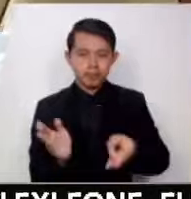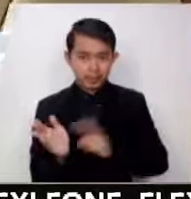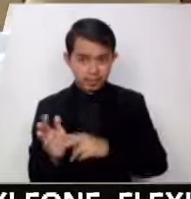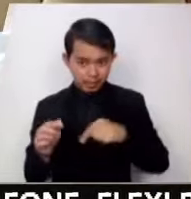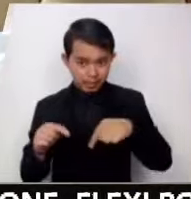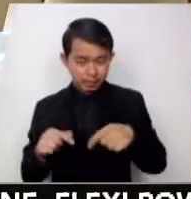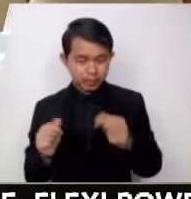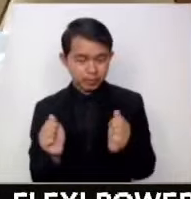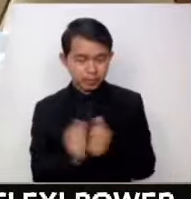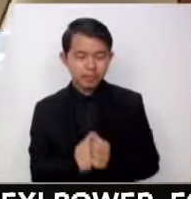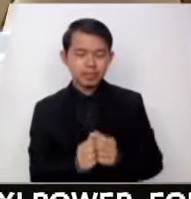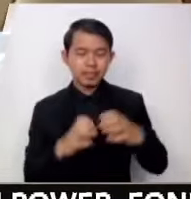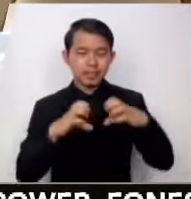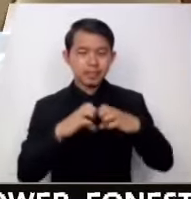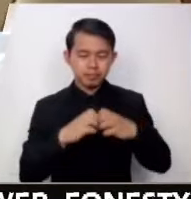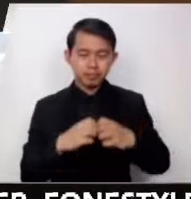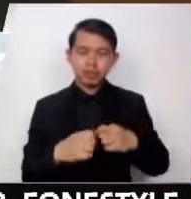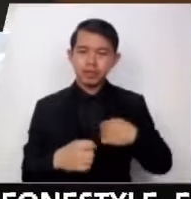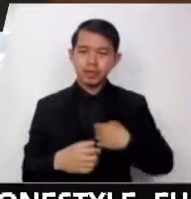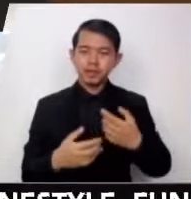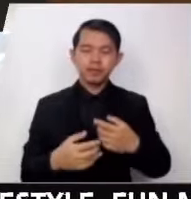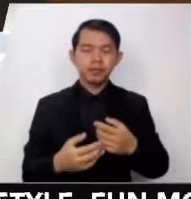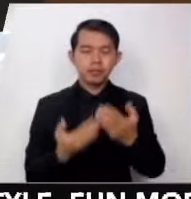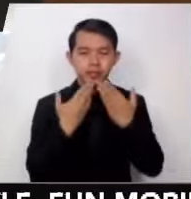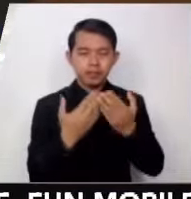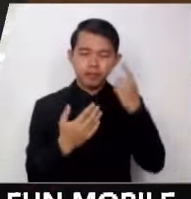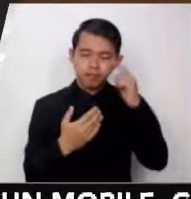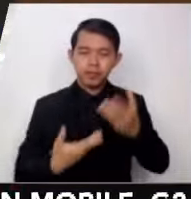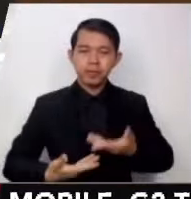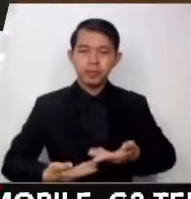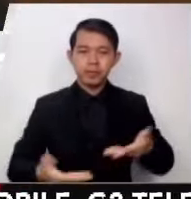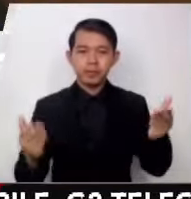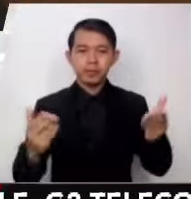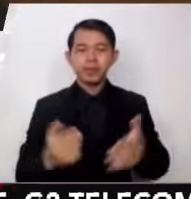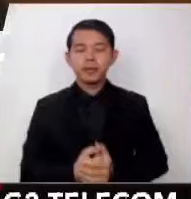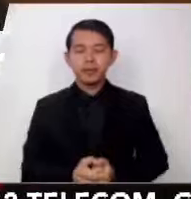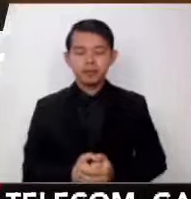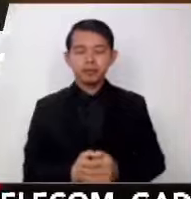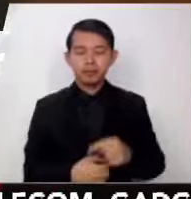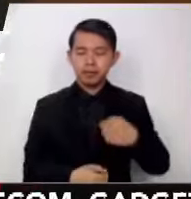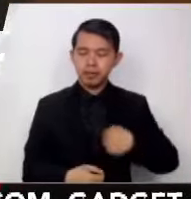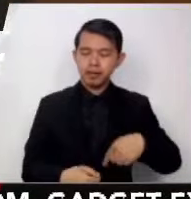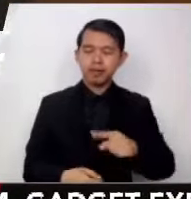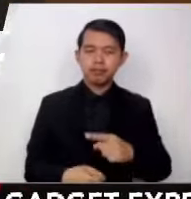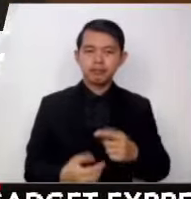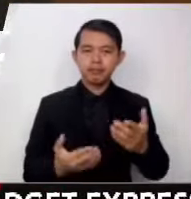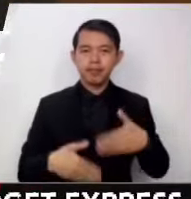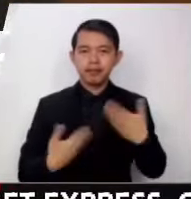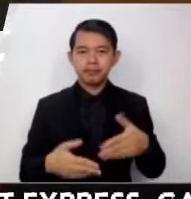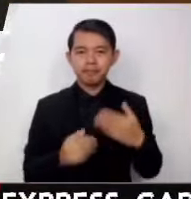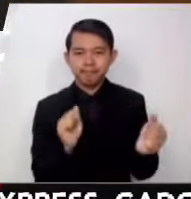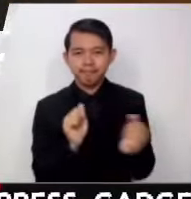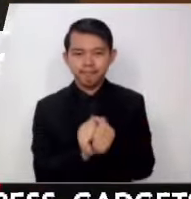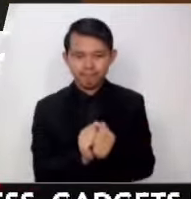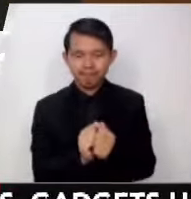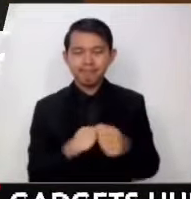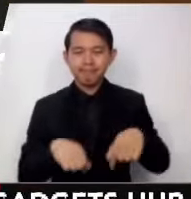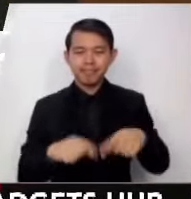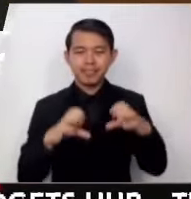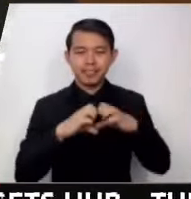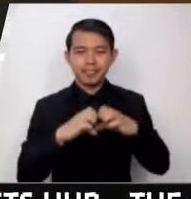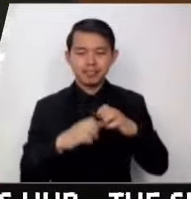work on with GMA. We're very happy to have him with us, with GMA and Sparkle. I think he will